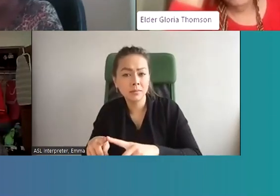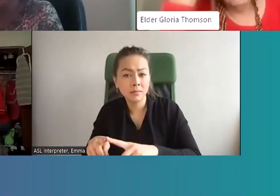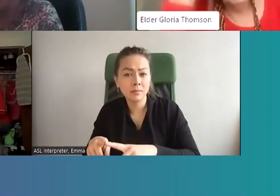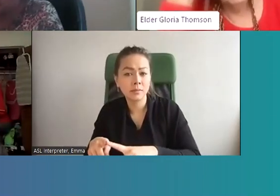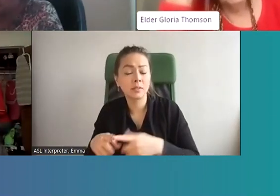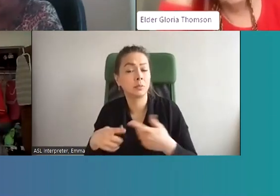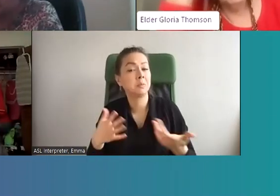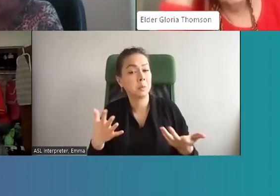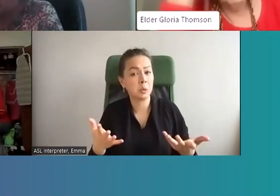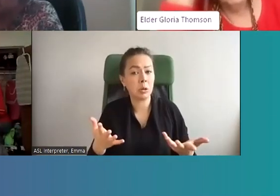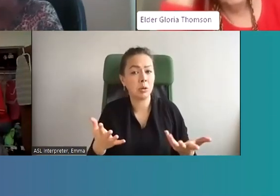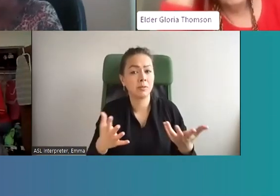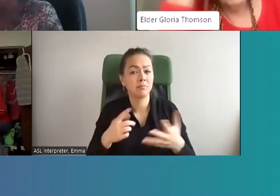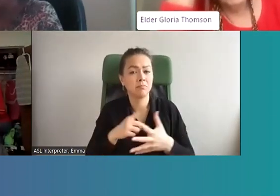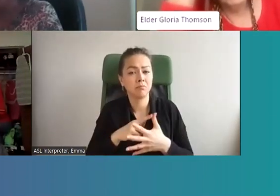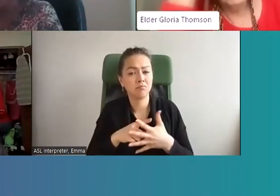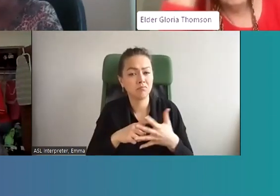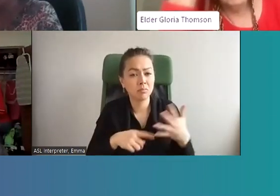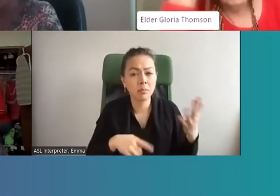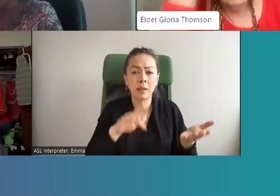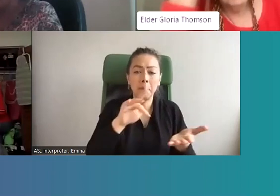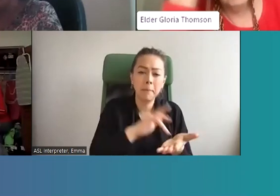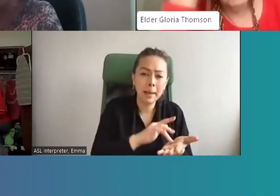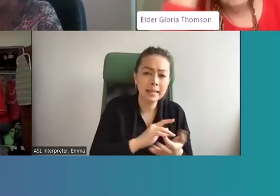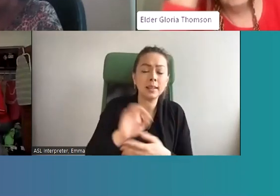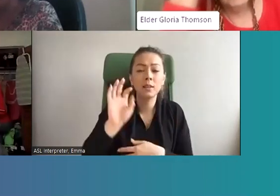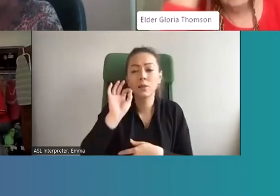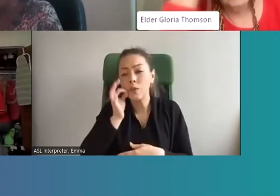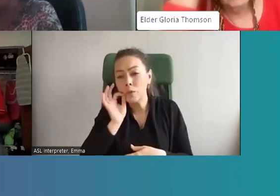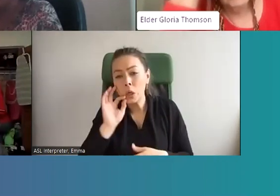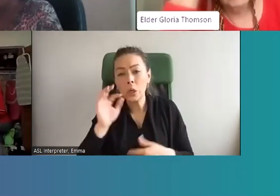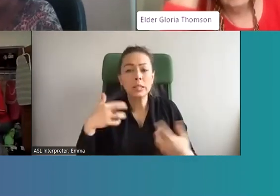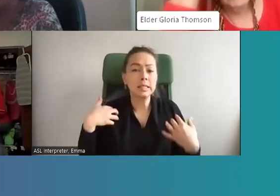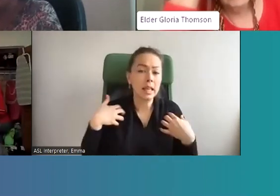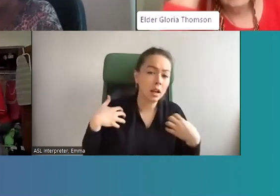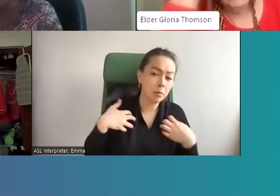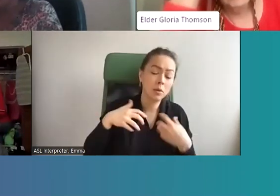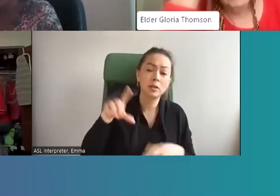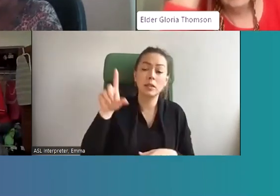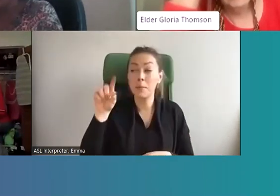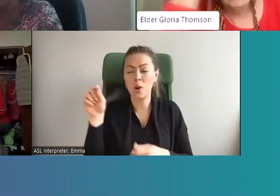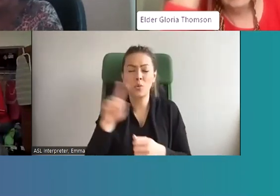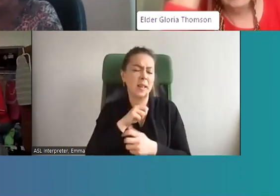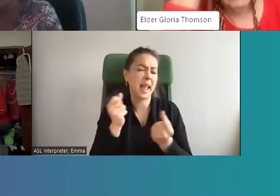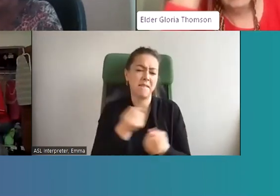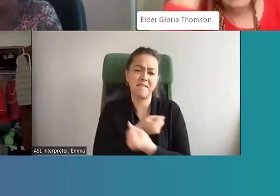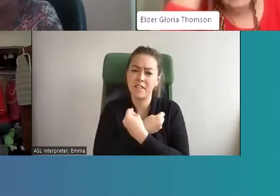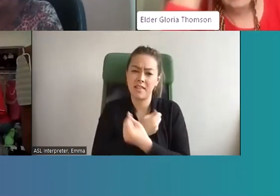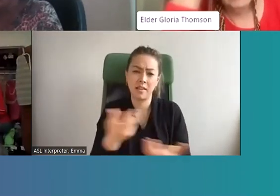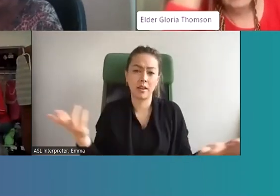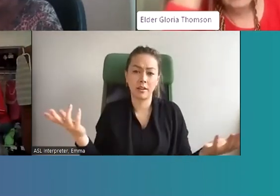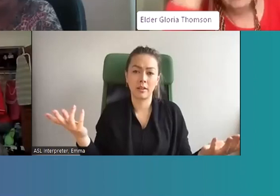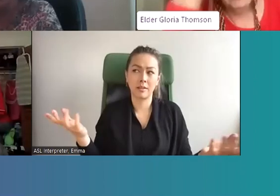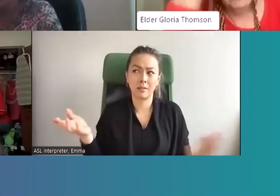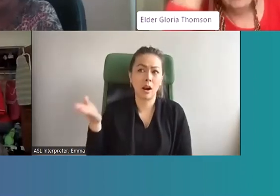know, all of the medicines, the fruits, and, you know, the animals, the birds, everything. That's why they're there,